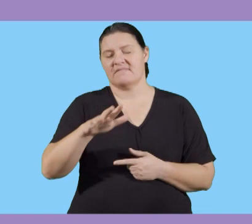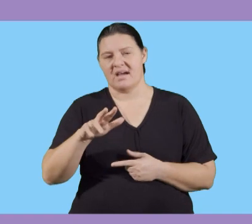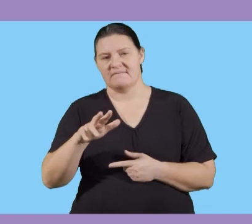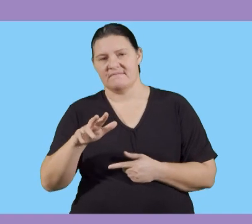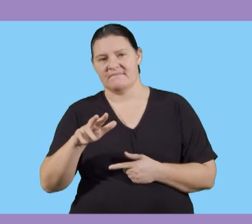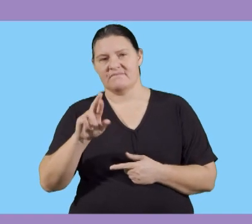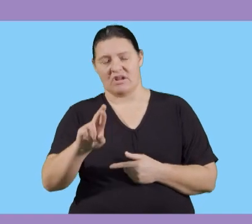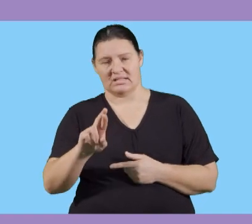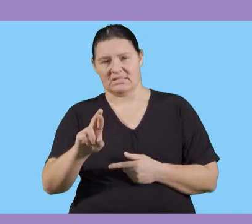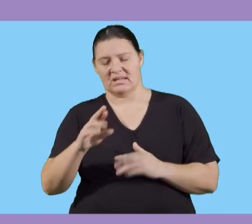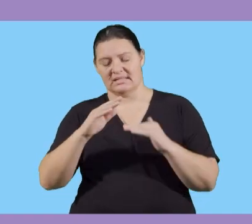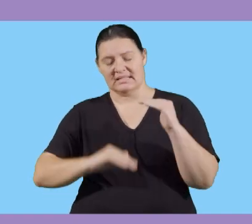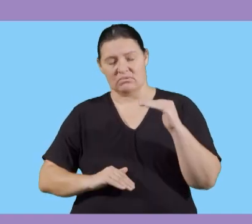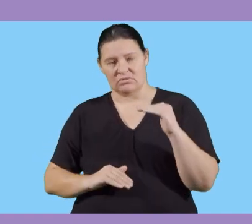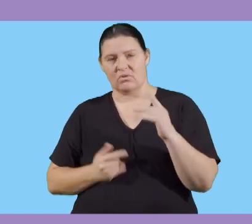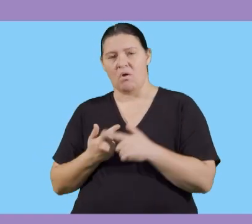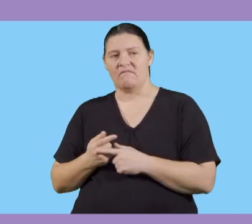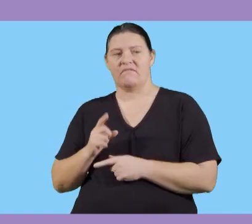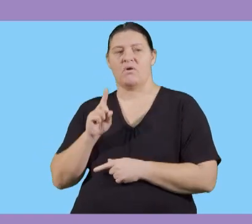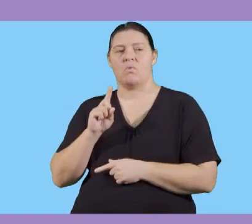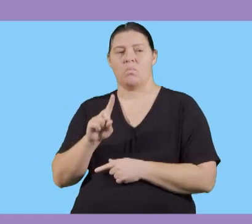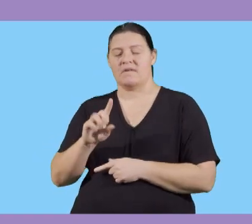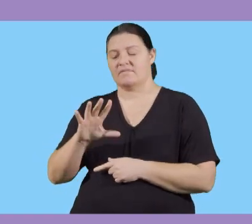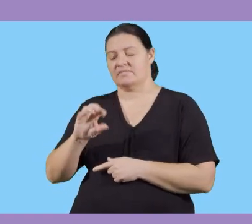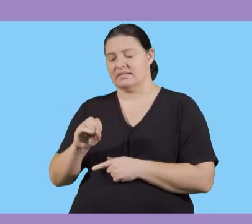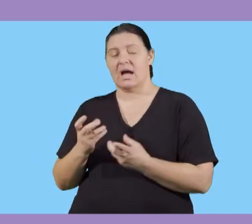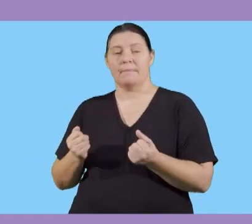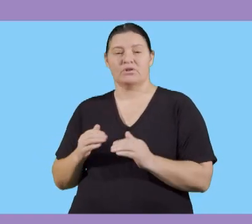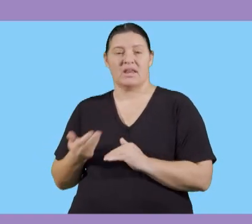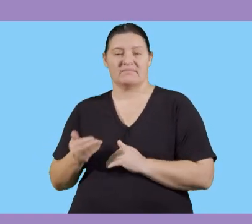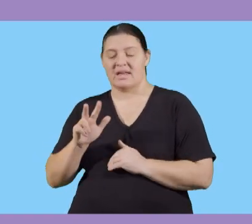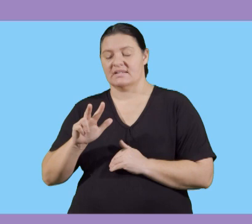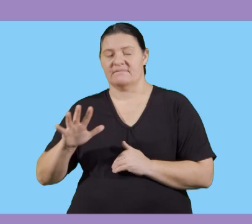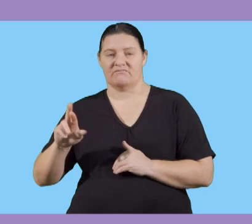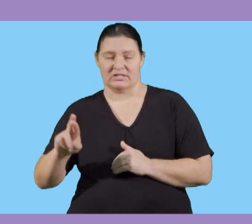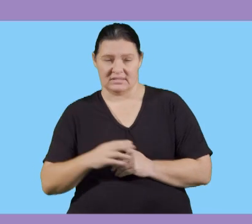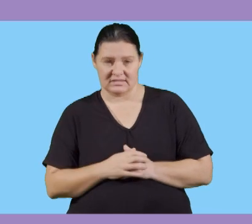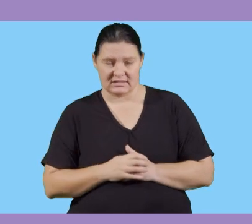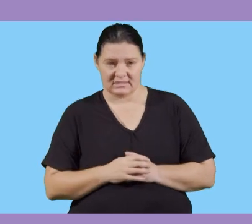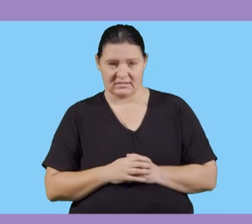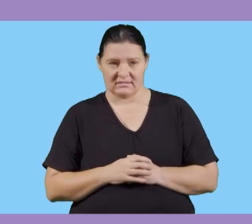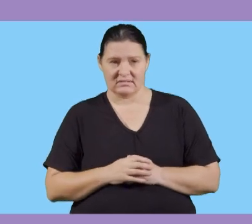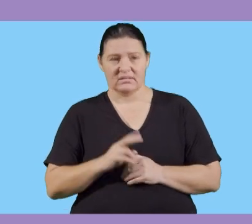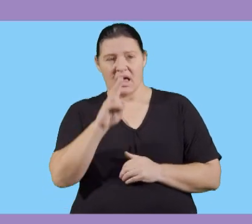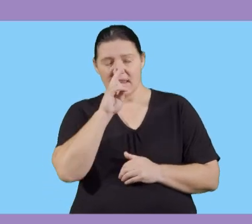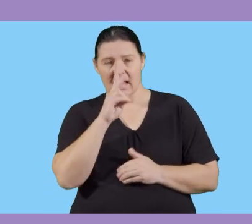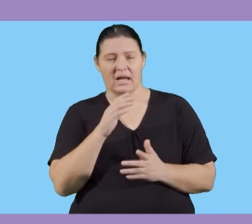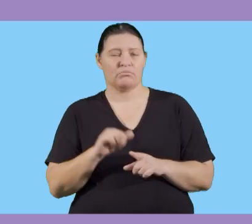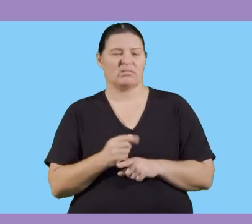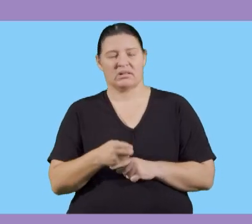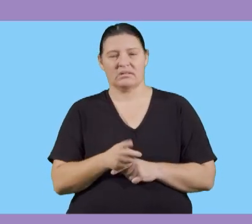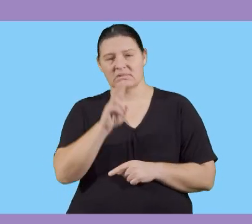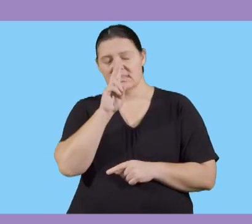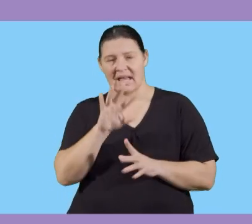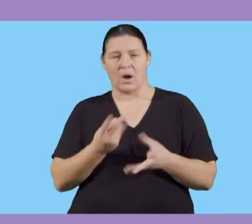65 rands discount of 150 is 85 rand. Let's look at a practical example to